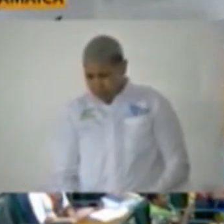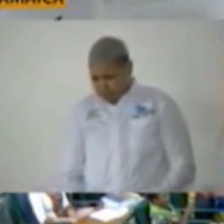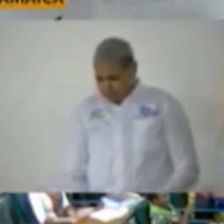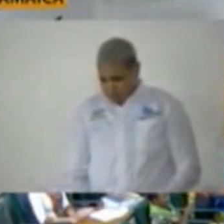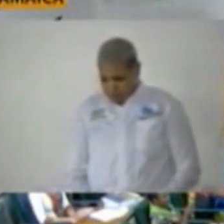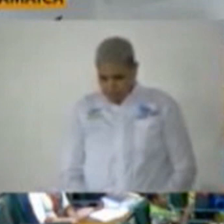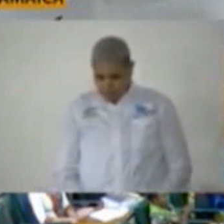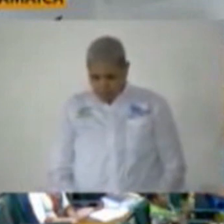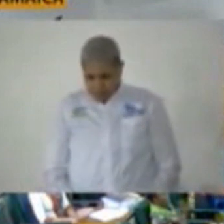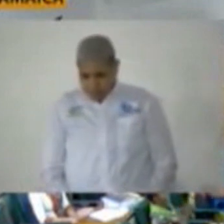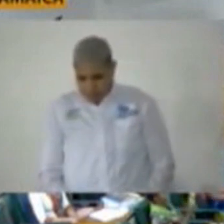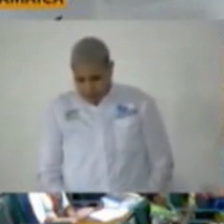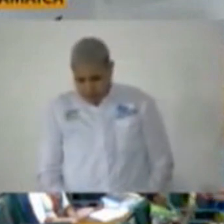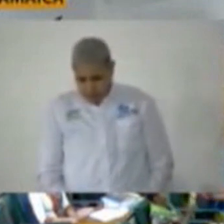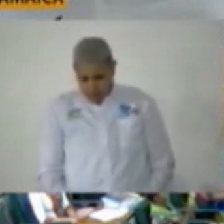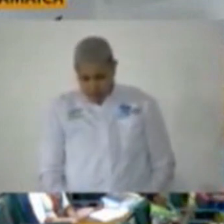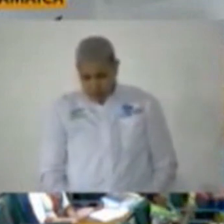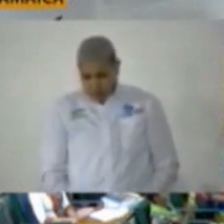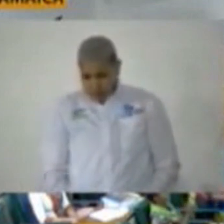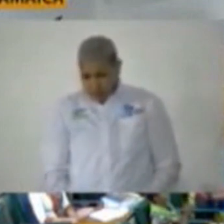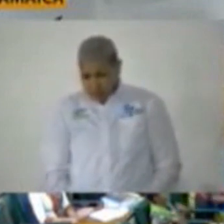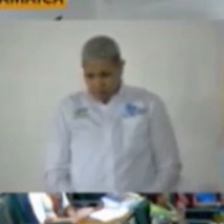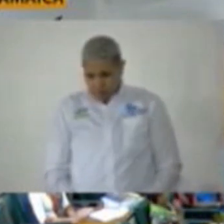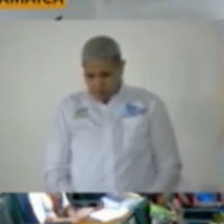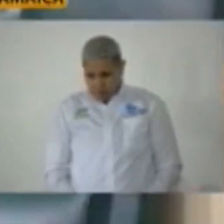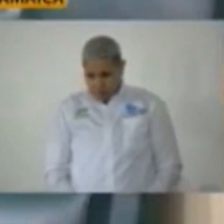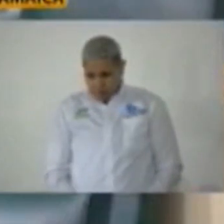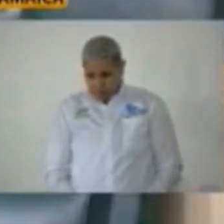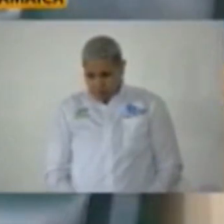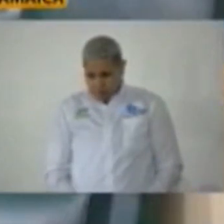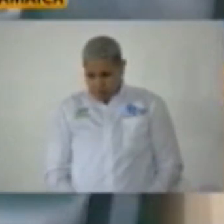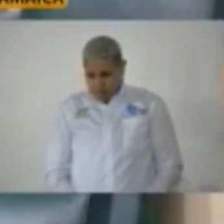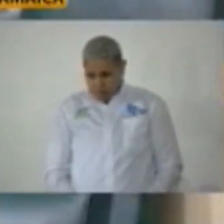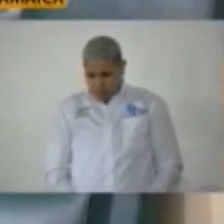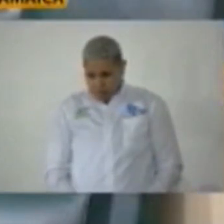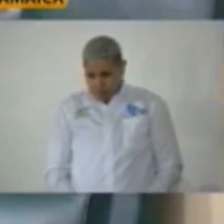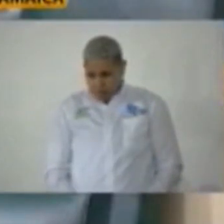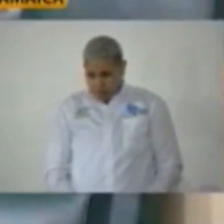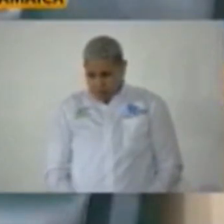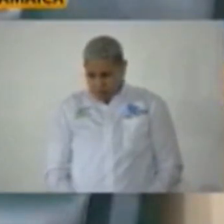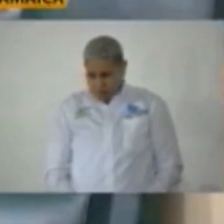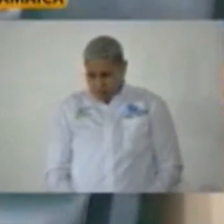downward path, which could see it hitting a new milestone.